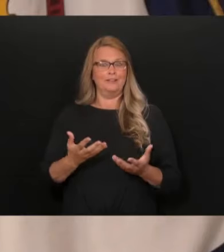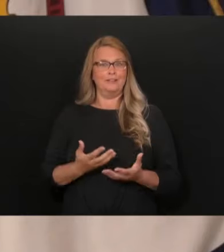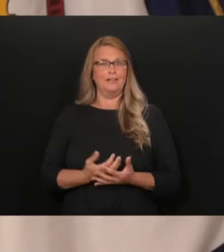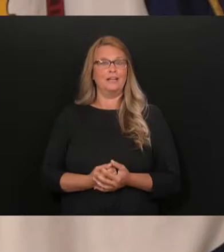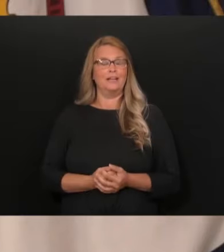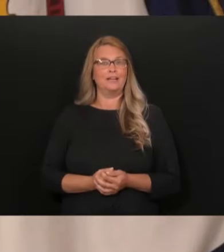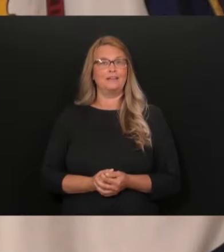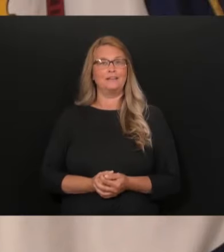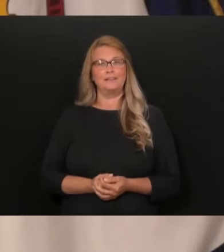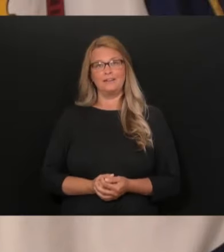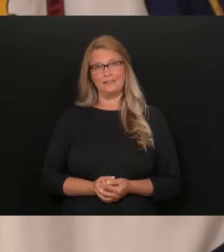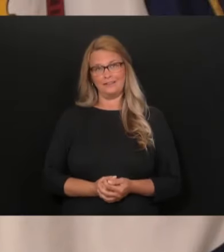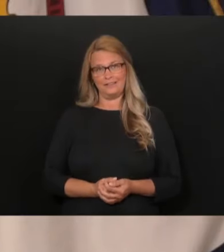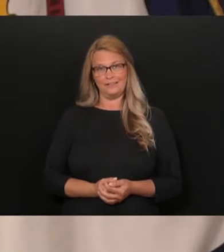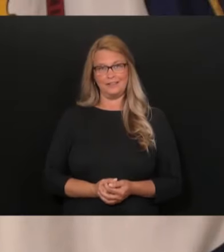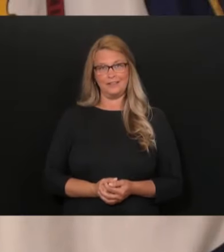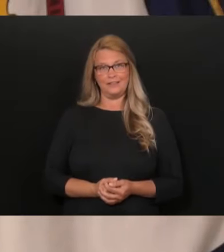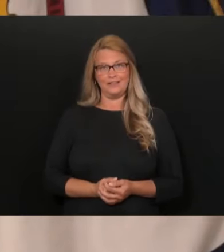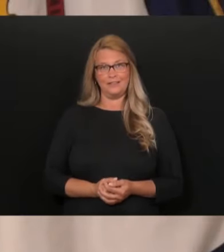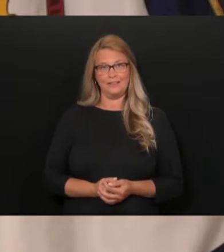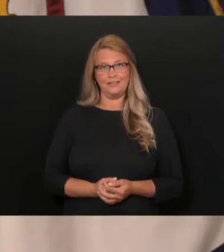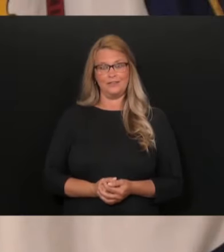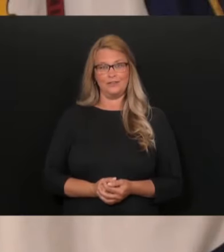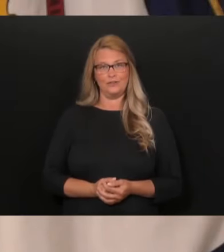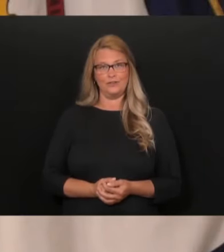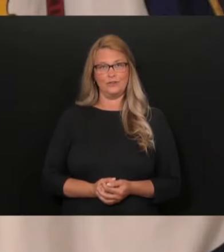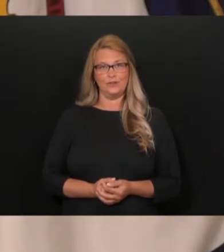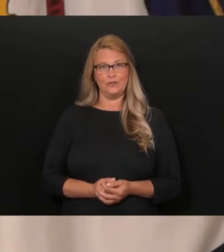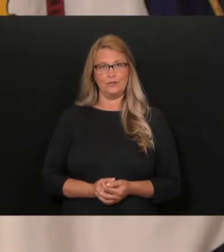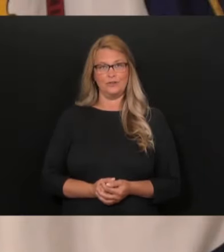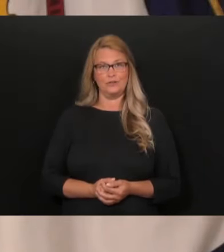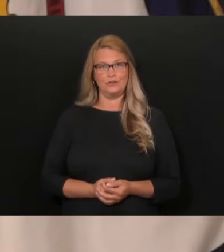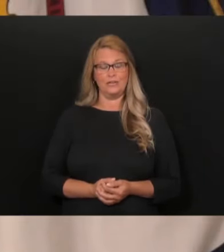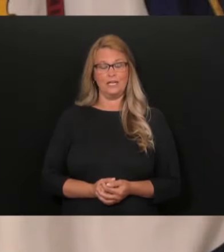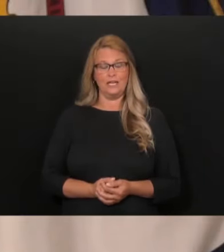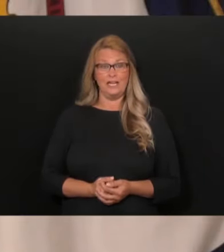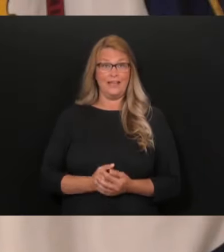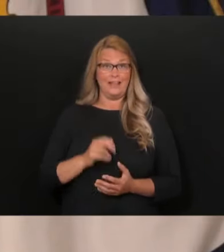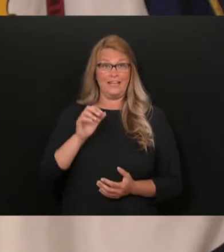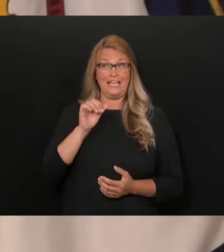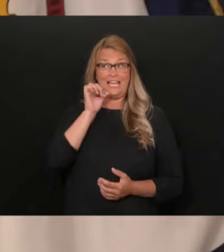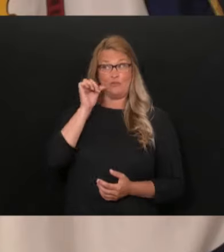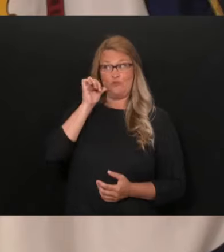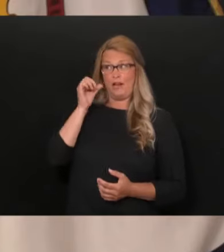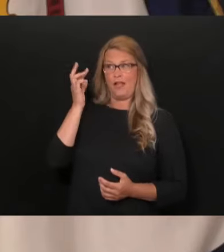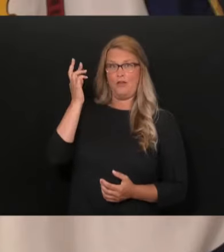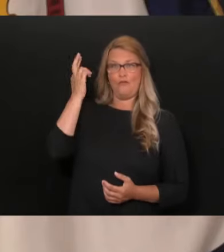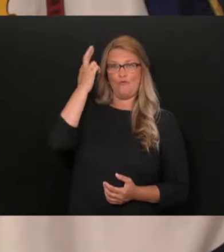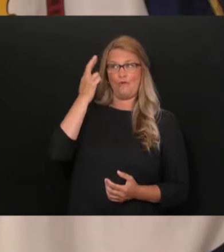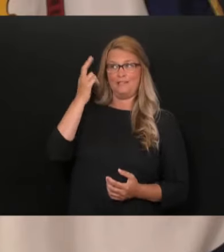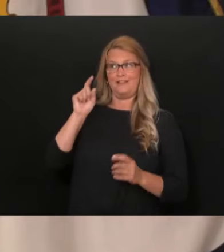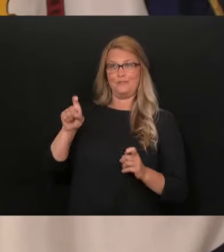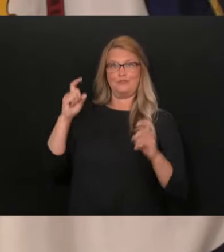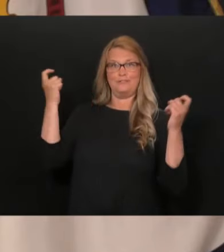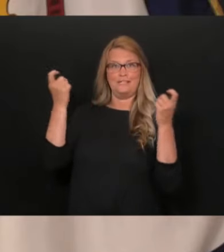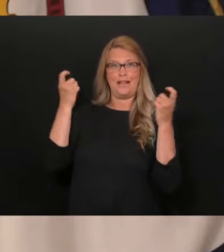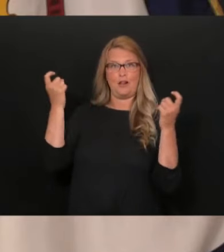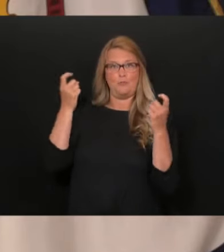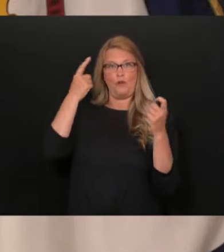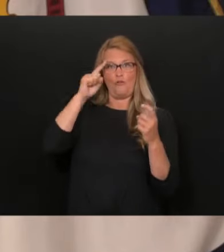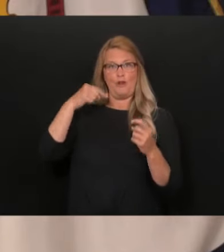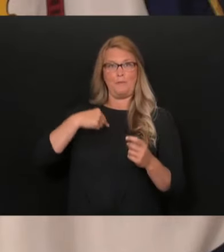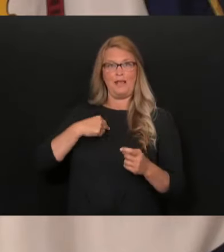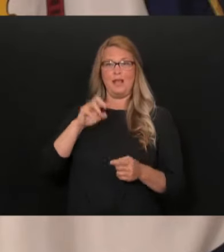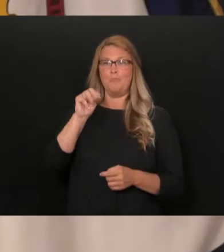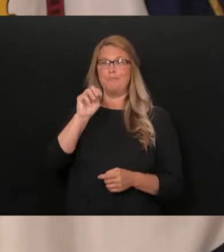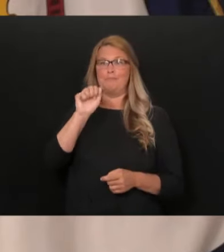it was a reason to celebrate in some ways for me from the standpoint that May was